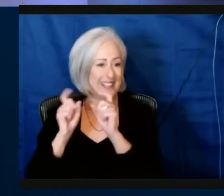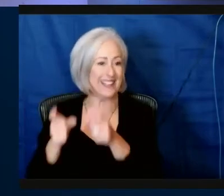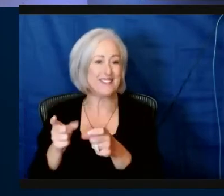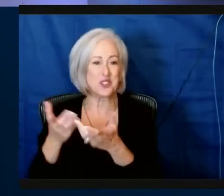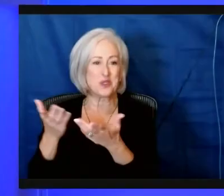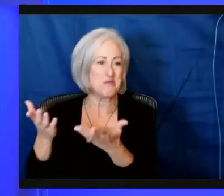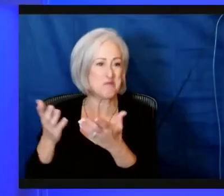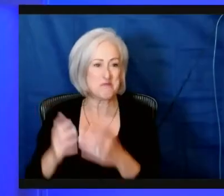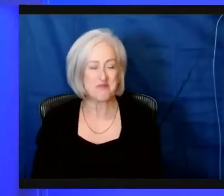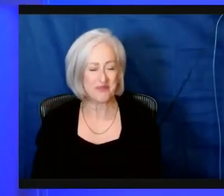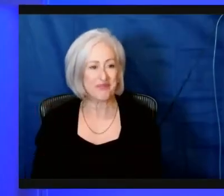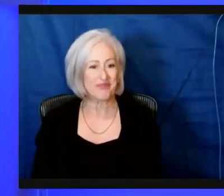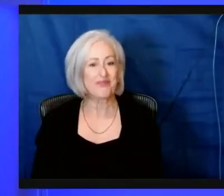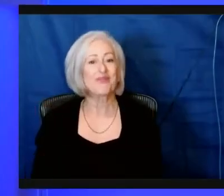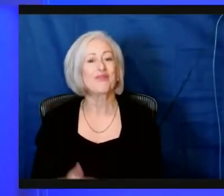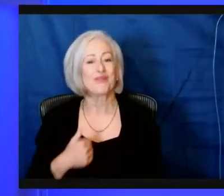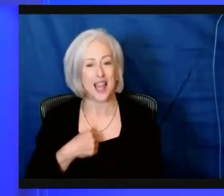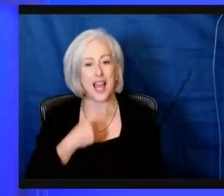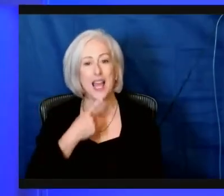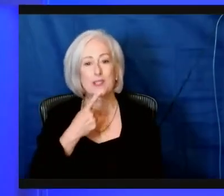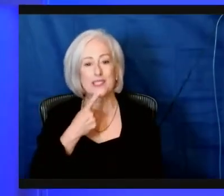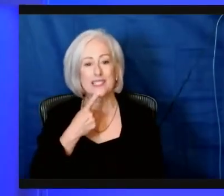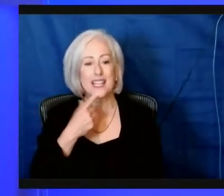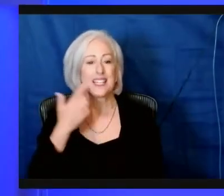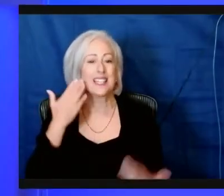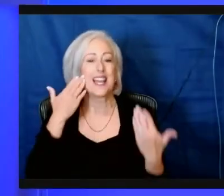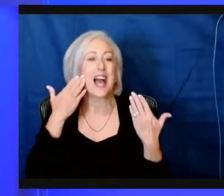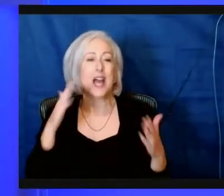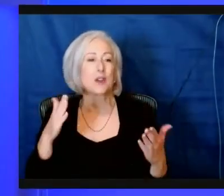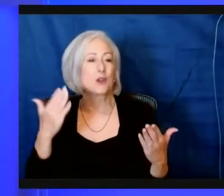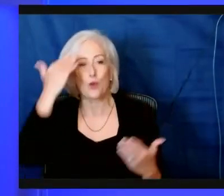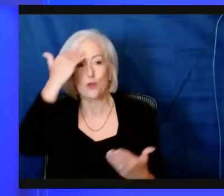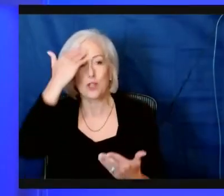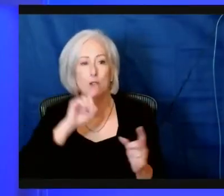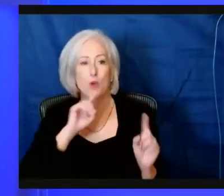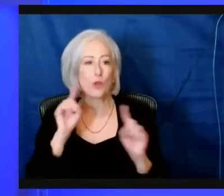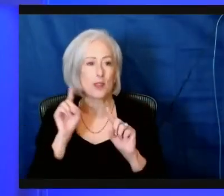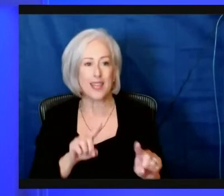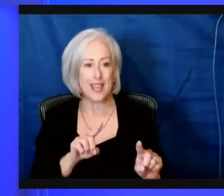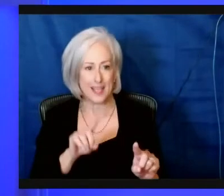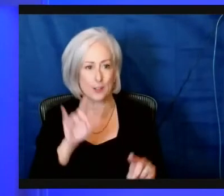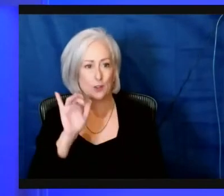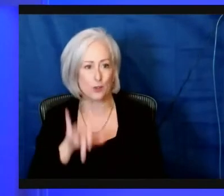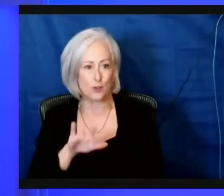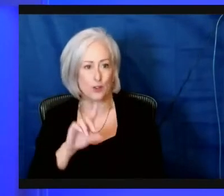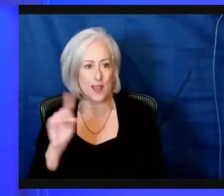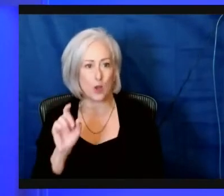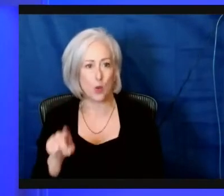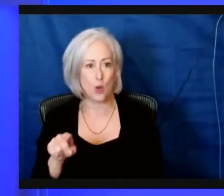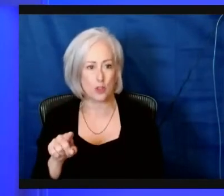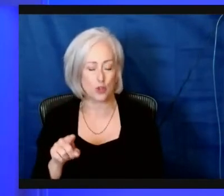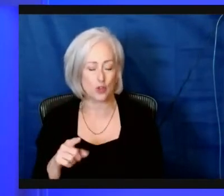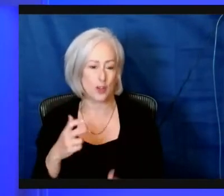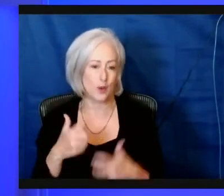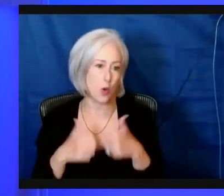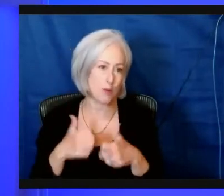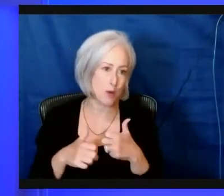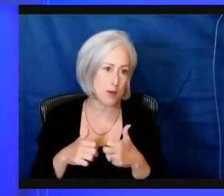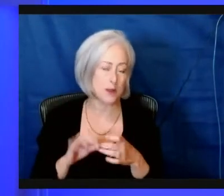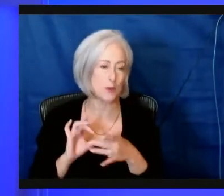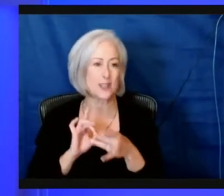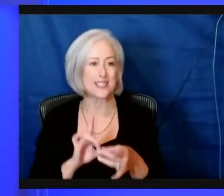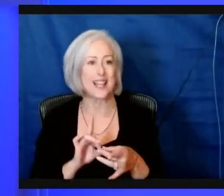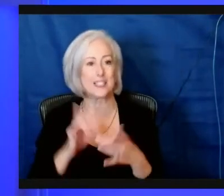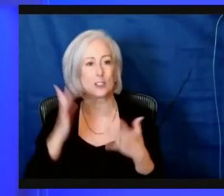would echo that. I don't know that we know the answer to that problem of viruses. Are they able